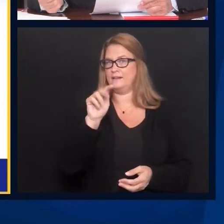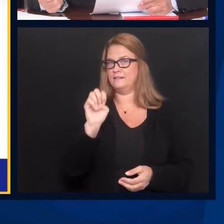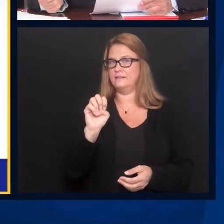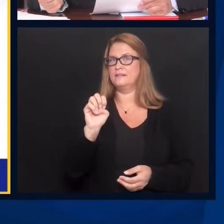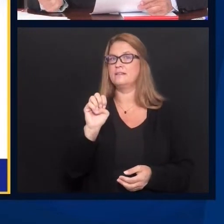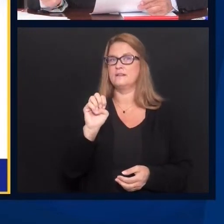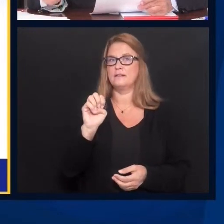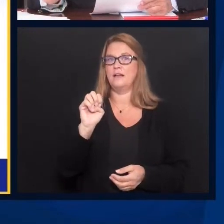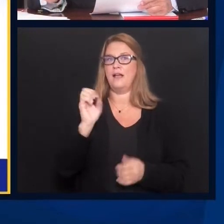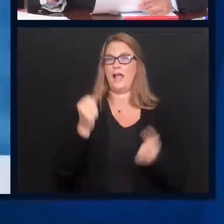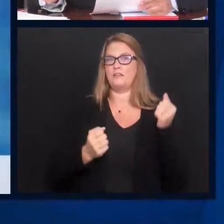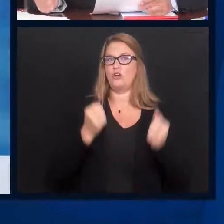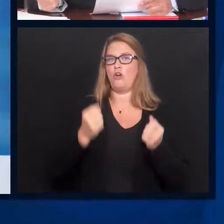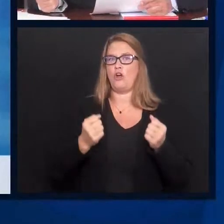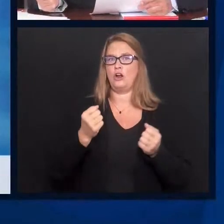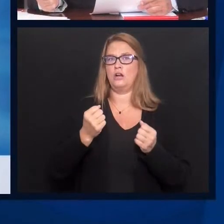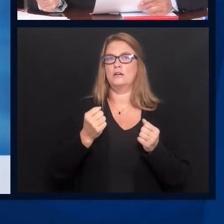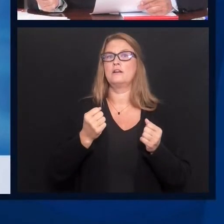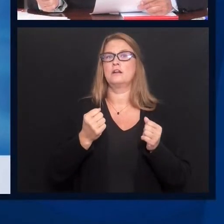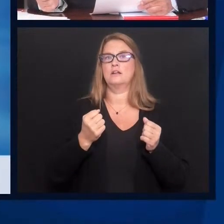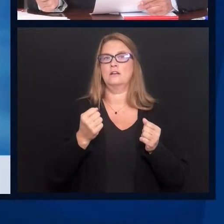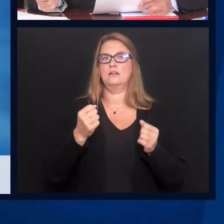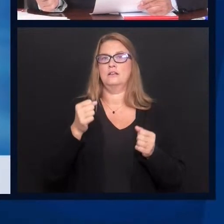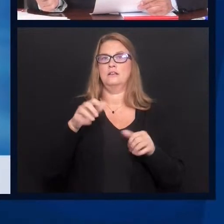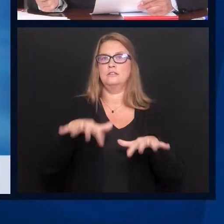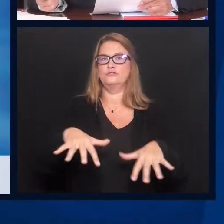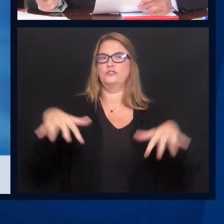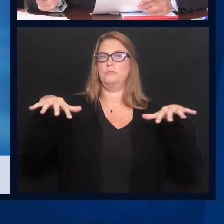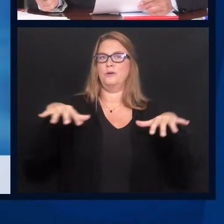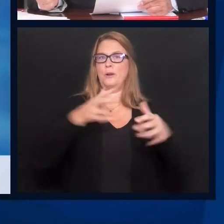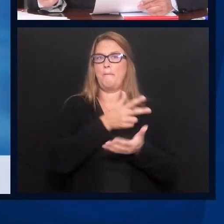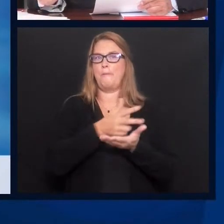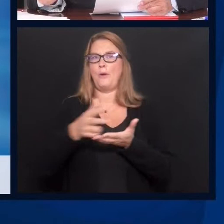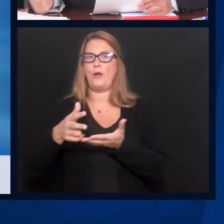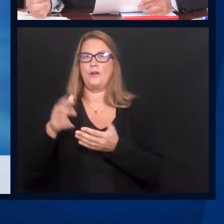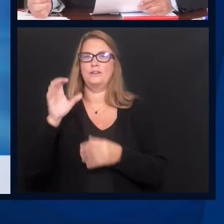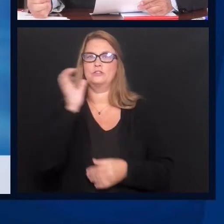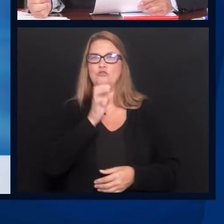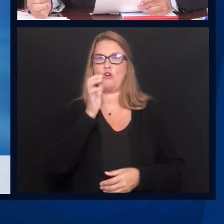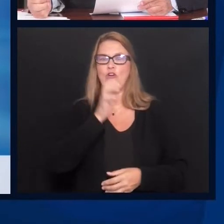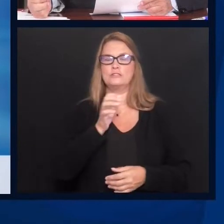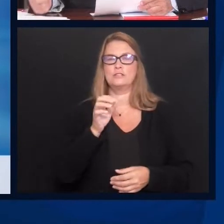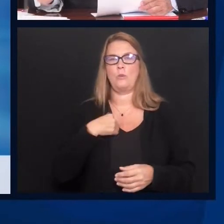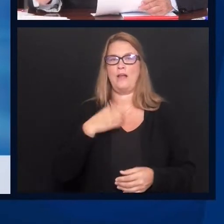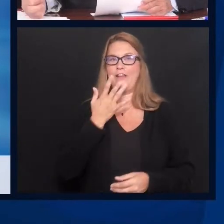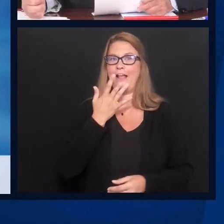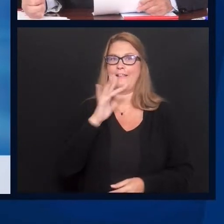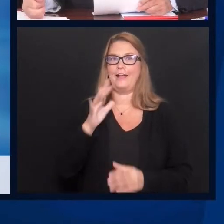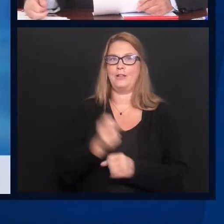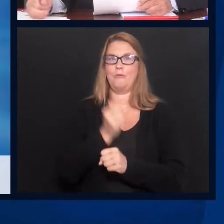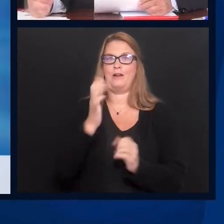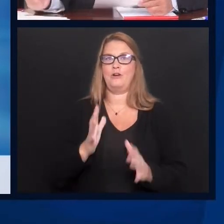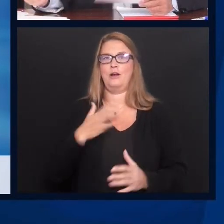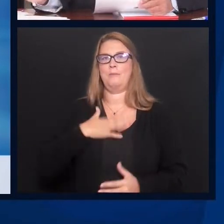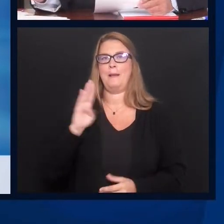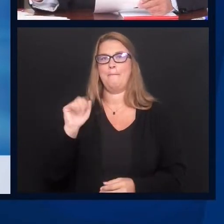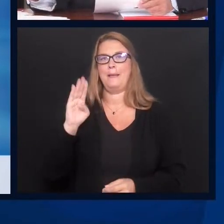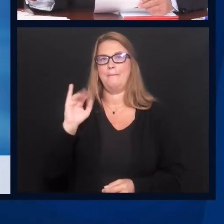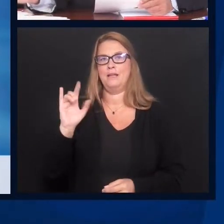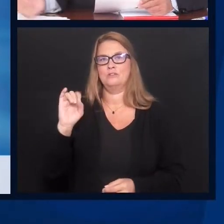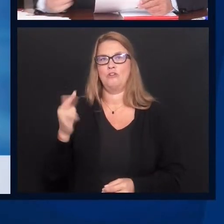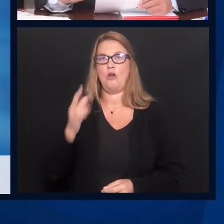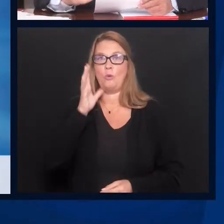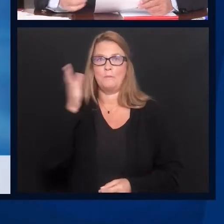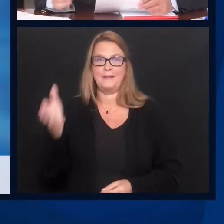the car show. It's a perfect time to give it away and everything. And we'll have a lucky winner that night. Baby Dog will be here.